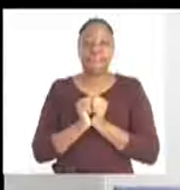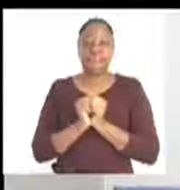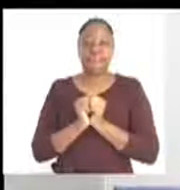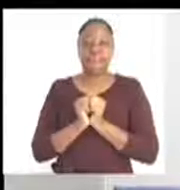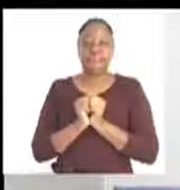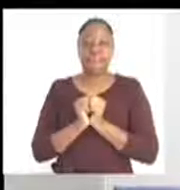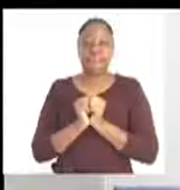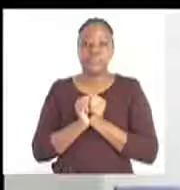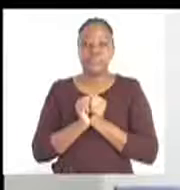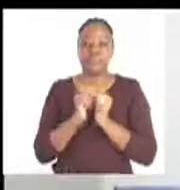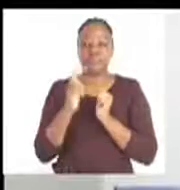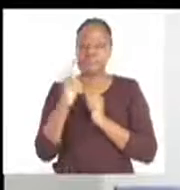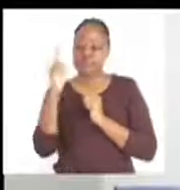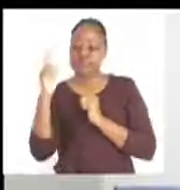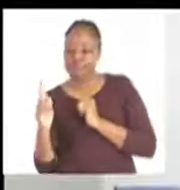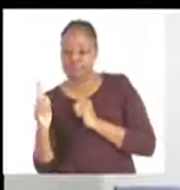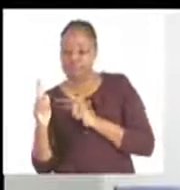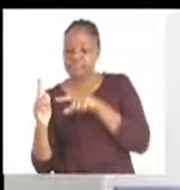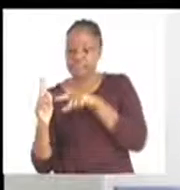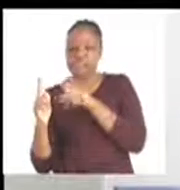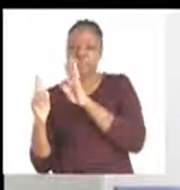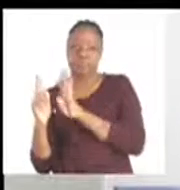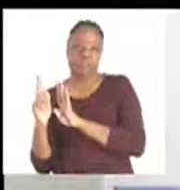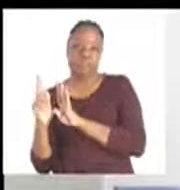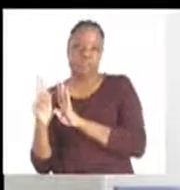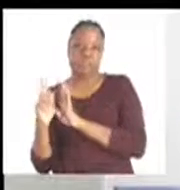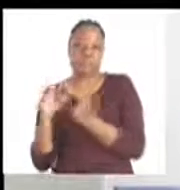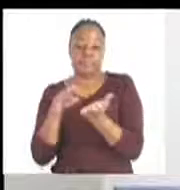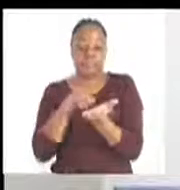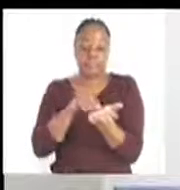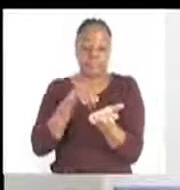is my turn. So I will take a card.